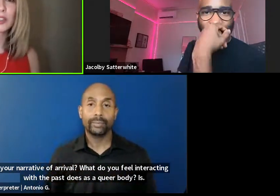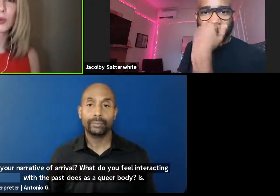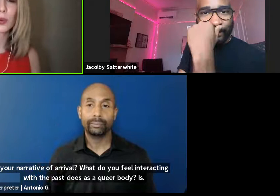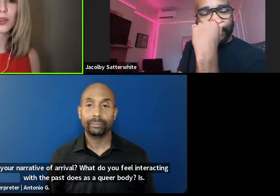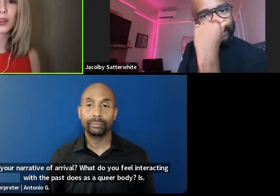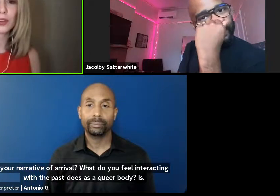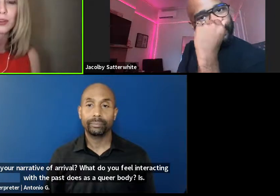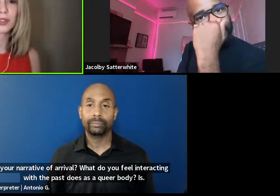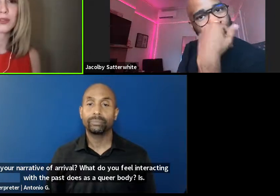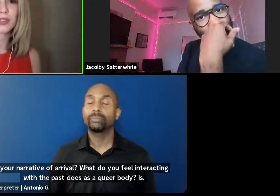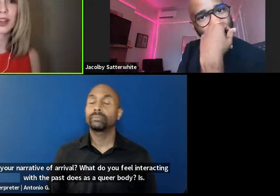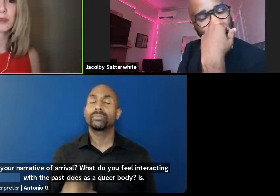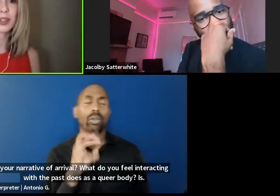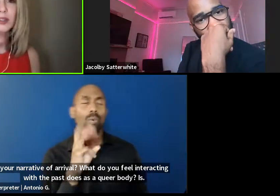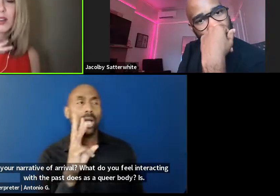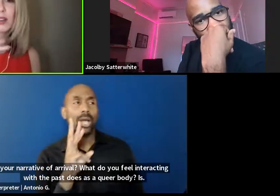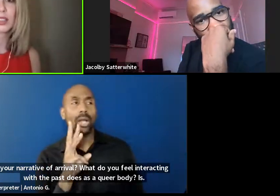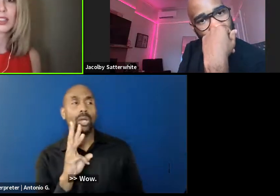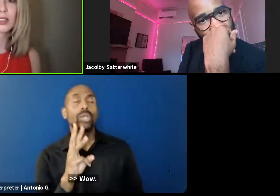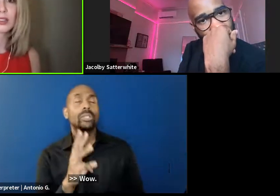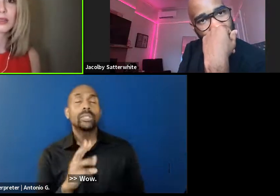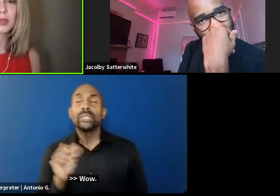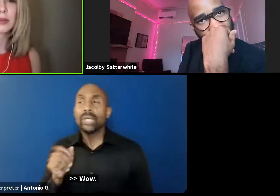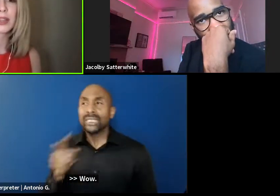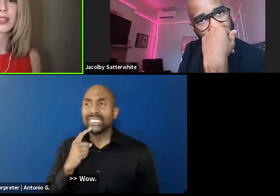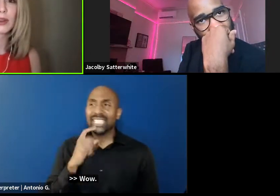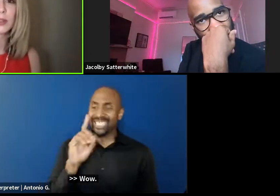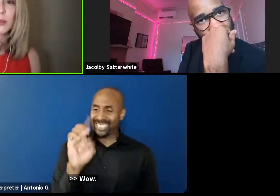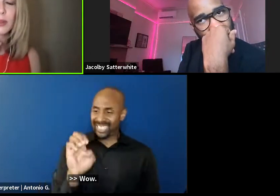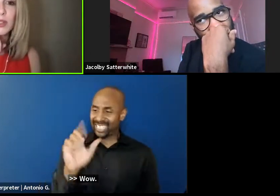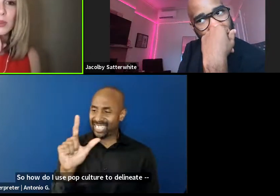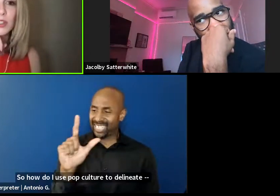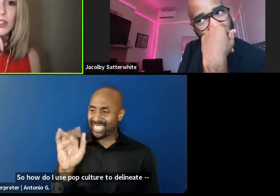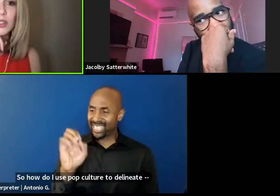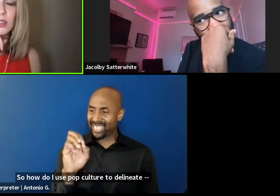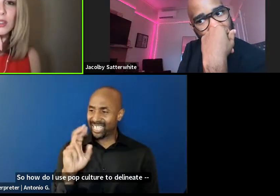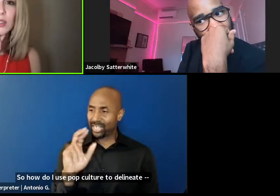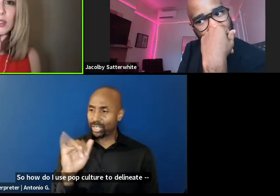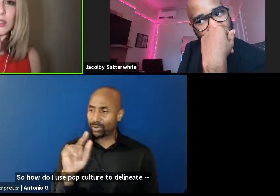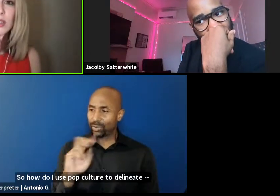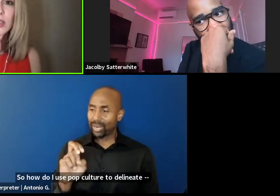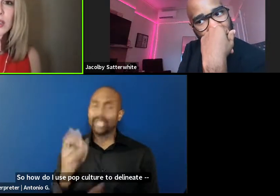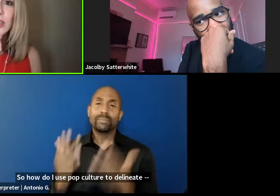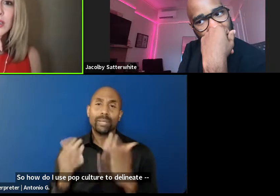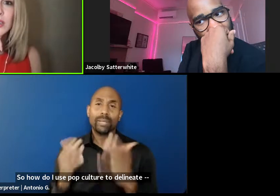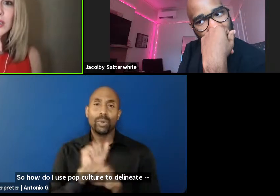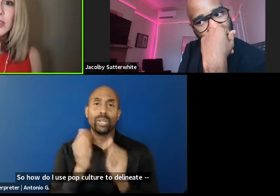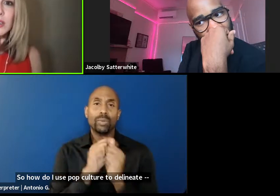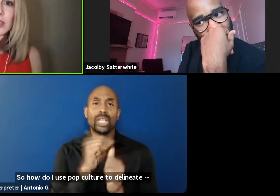I think delinearize, like to work with other notions of time that are not linear. Maybe that's how I'm interpreting the question.